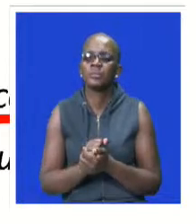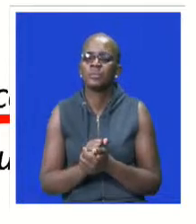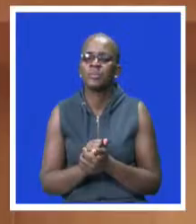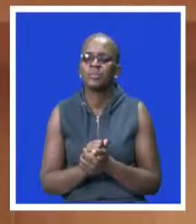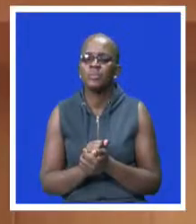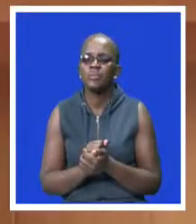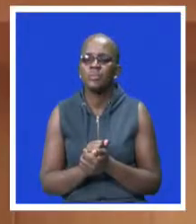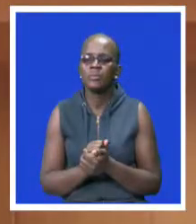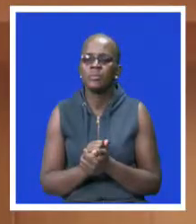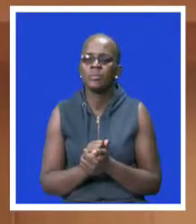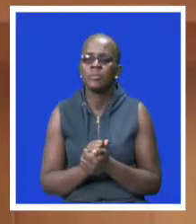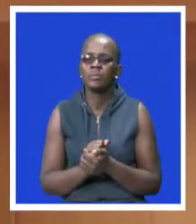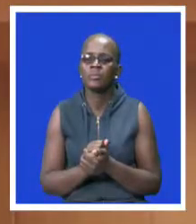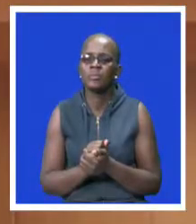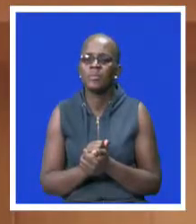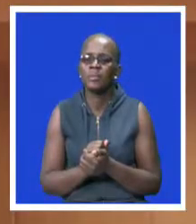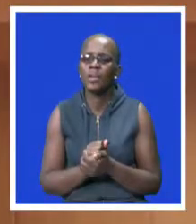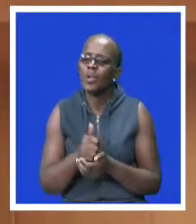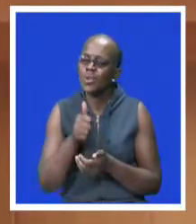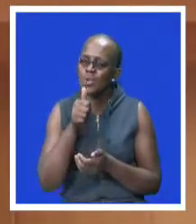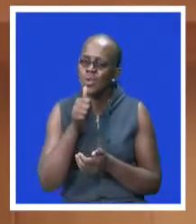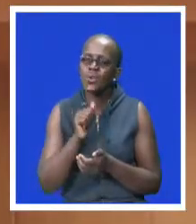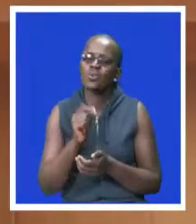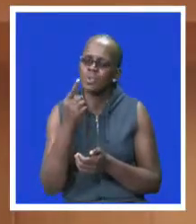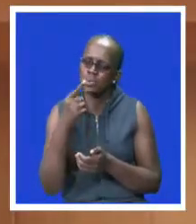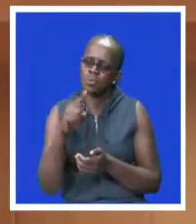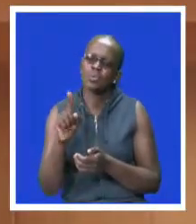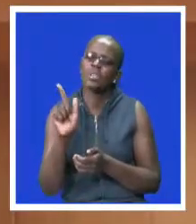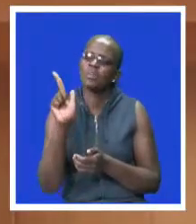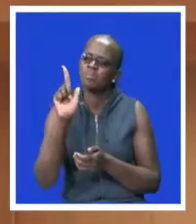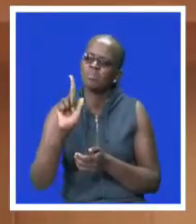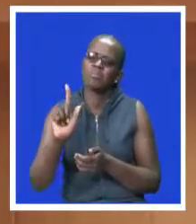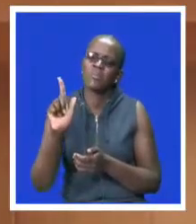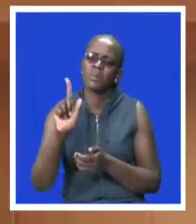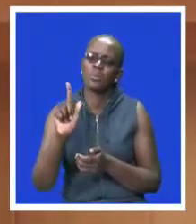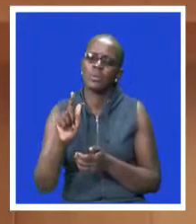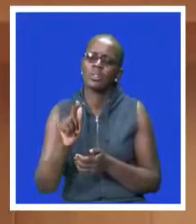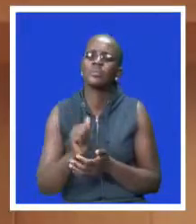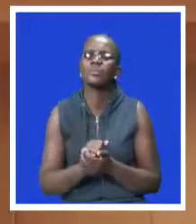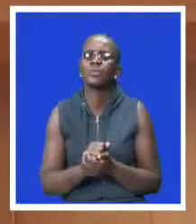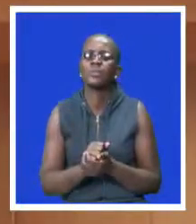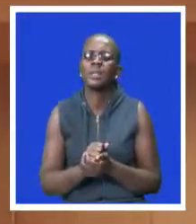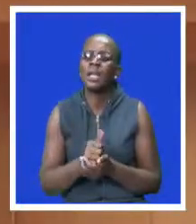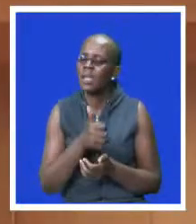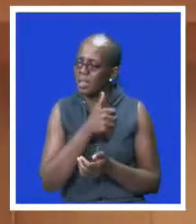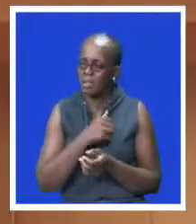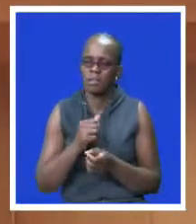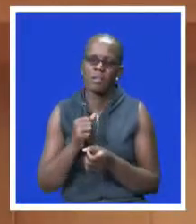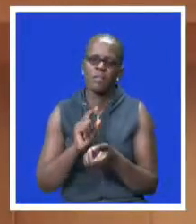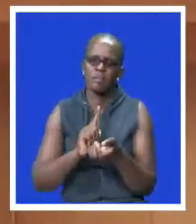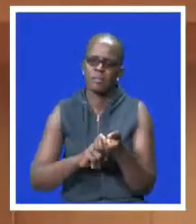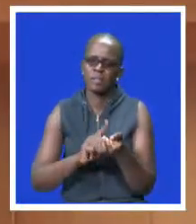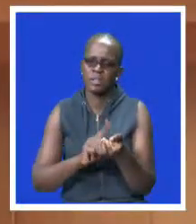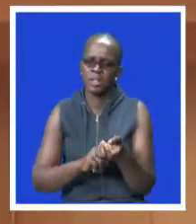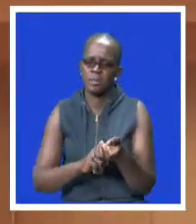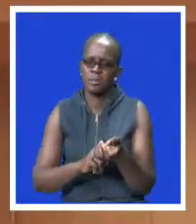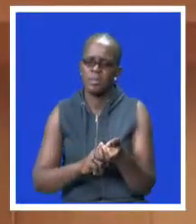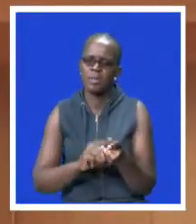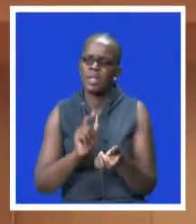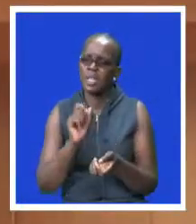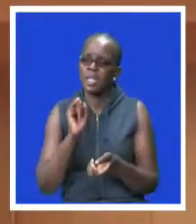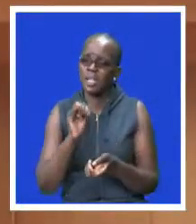task. So make sure that you use the correct language. Okay, always use the correct language whenever you are doing